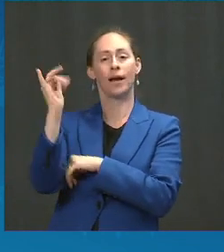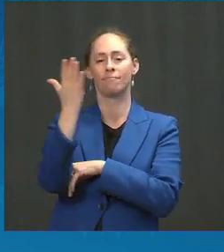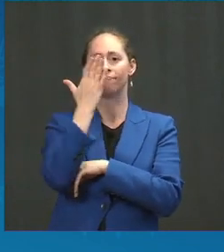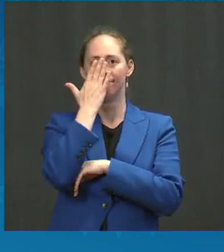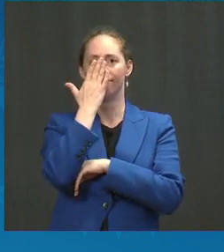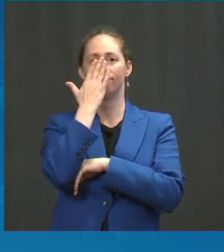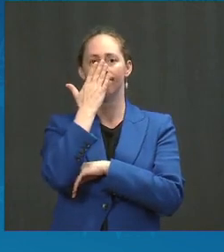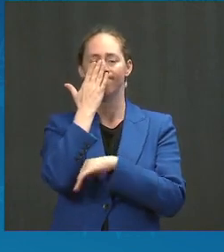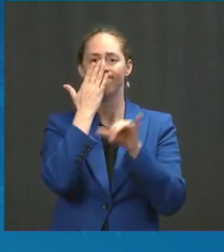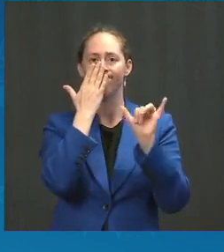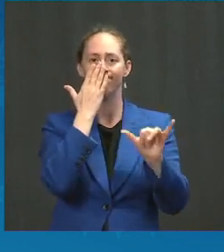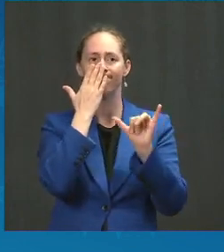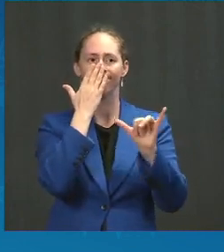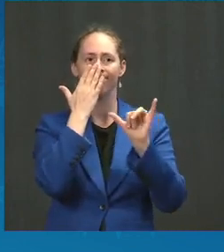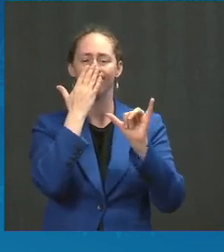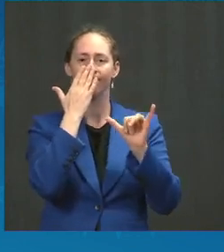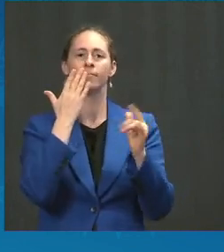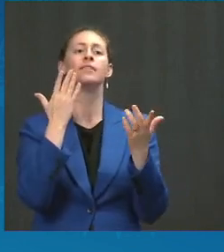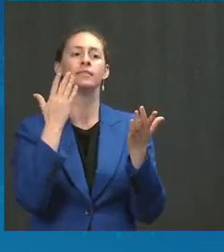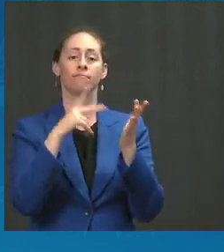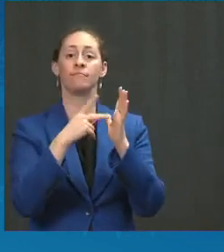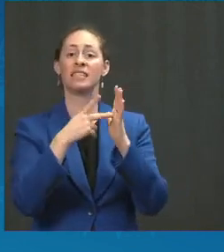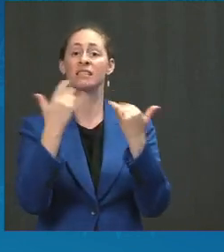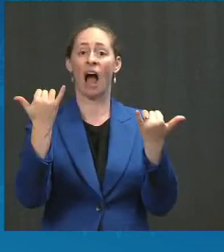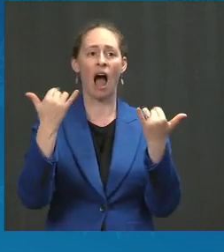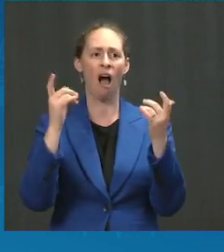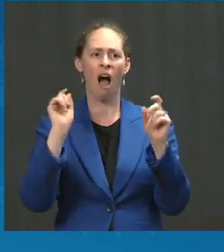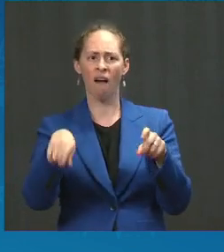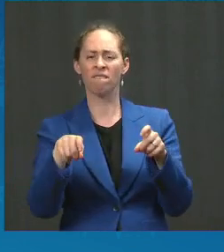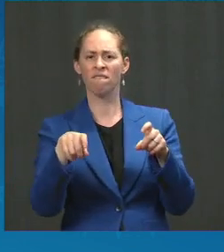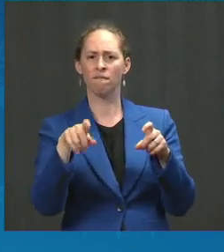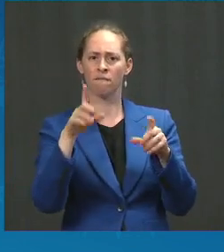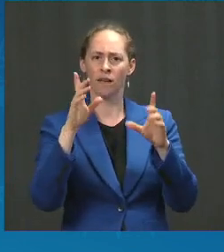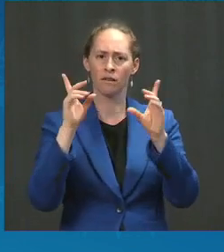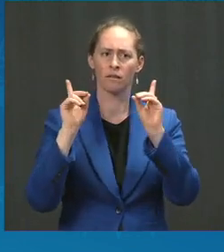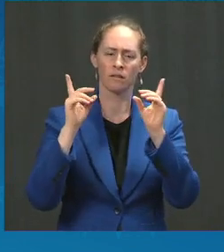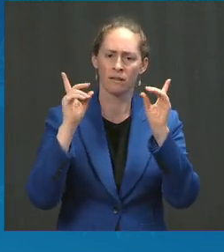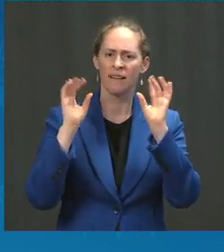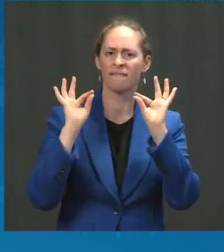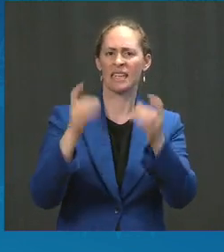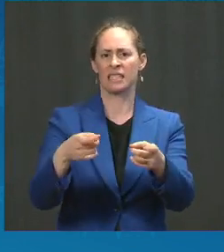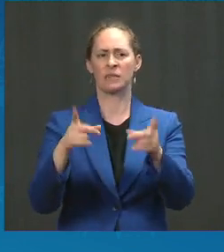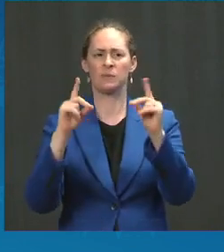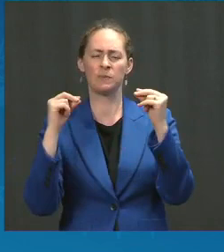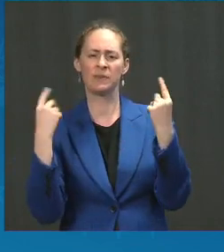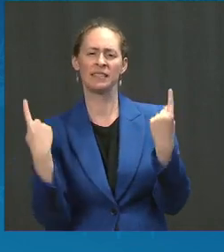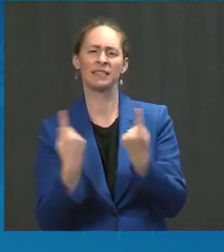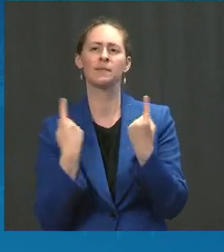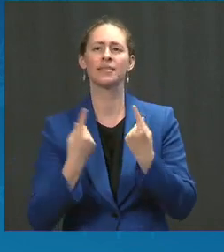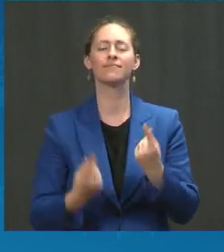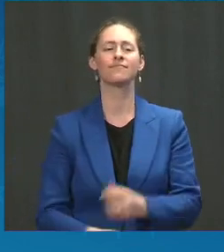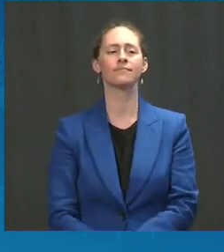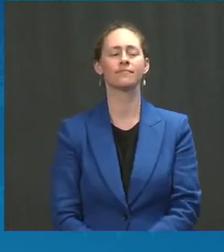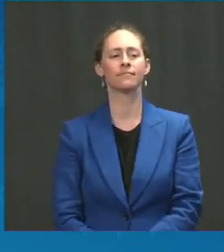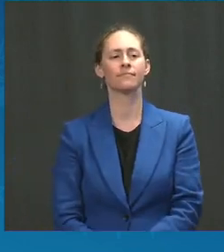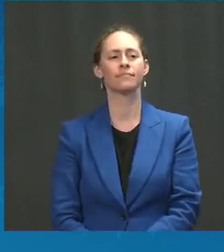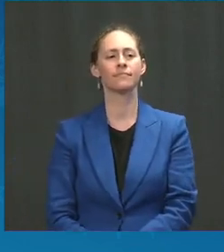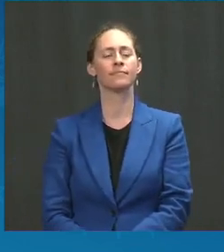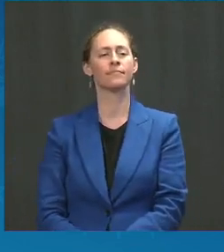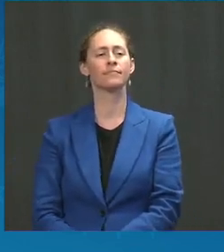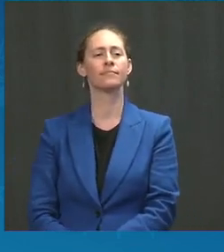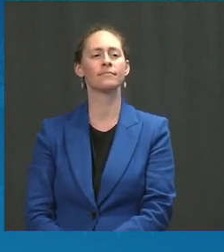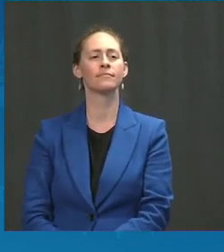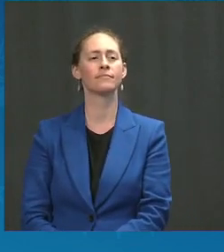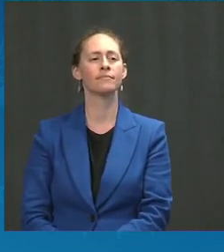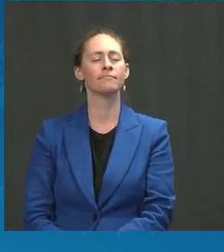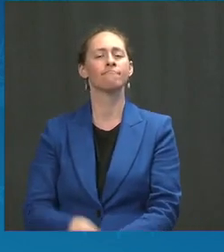momentum to address that stuff and address it head on. And so let's think about it in terms of the context in which we now exist.